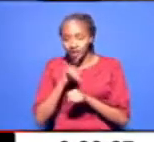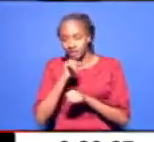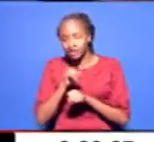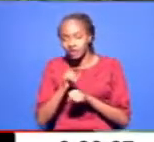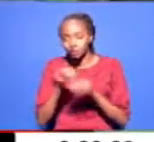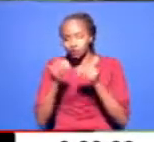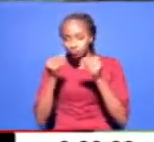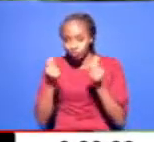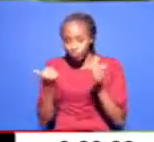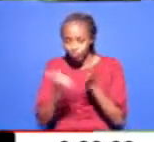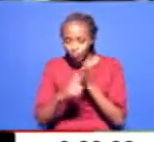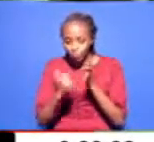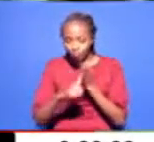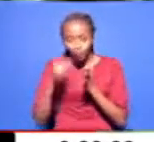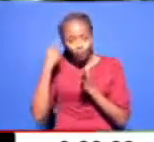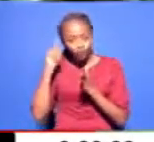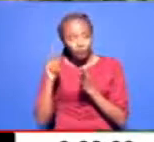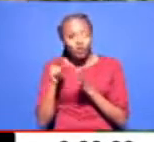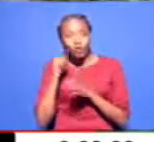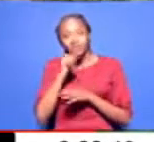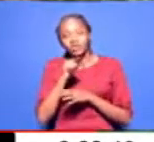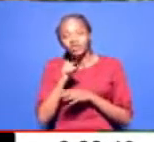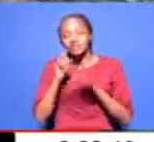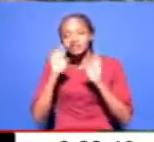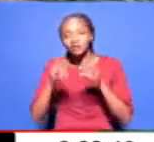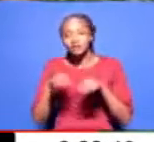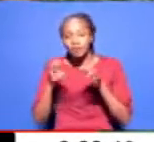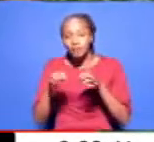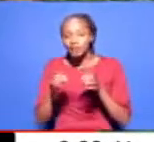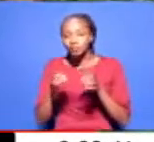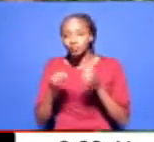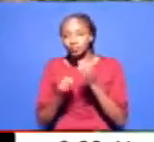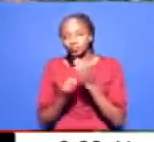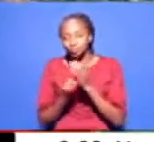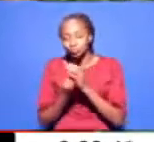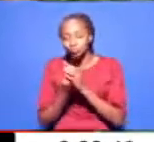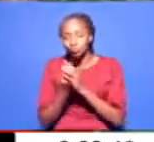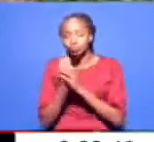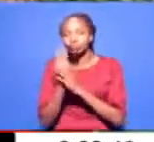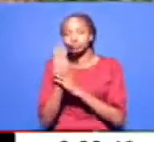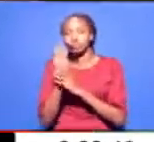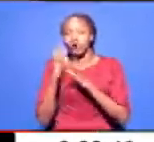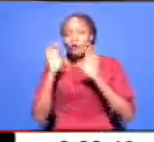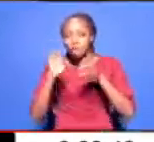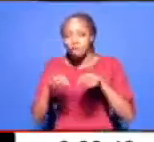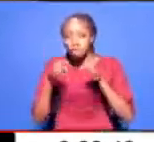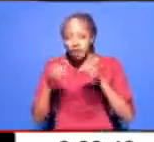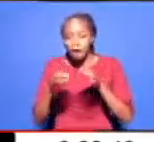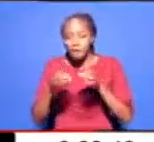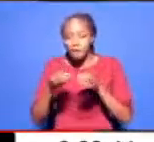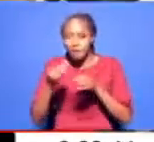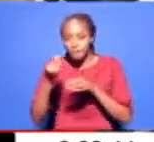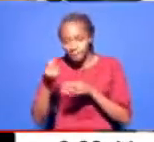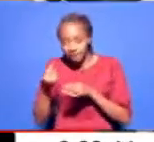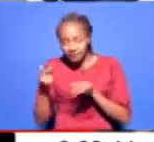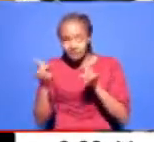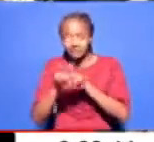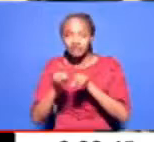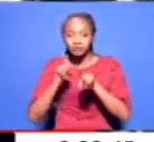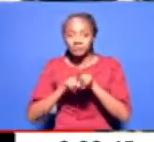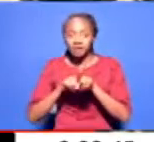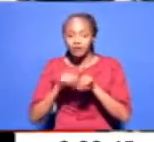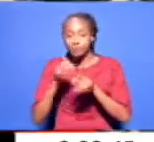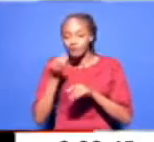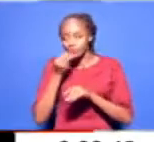coffee subsector in order to improve farmers' earnings, boost foreign exchange, improve food and nutrition security, and